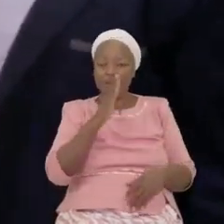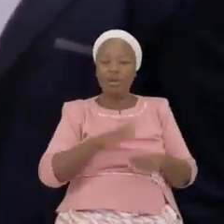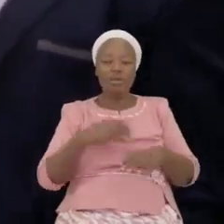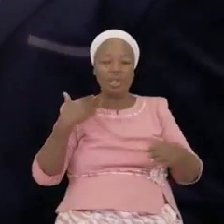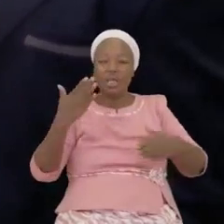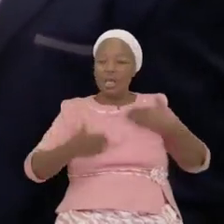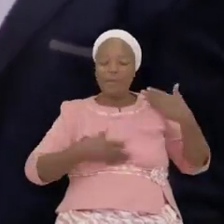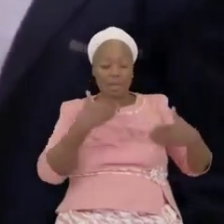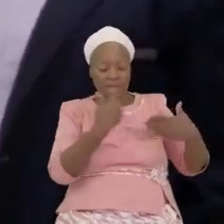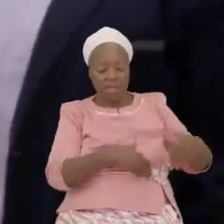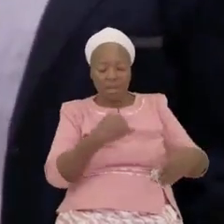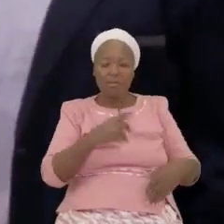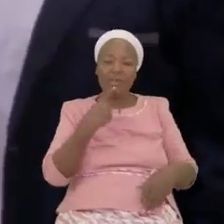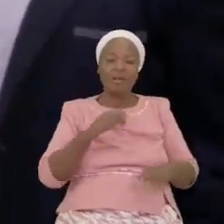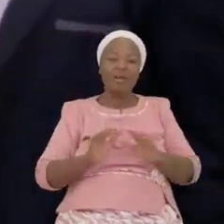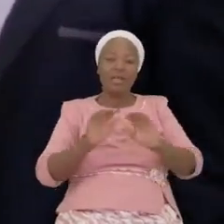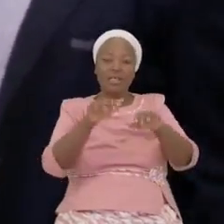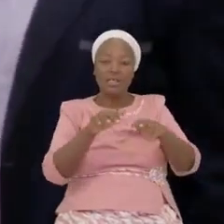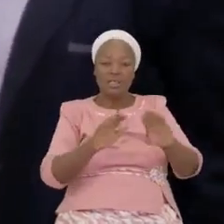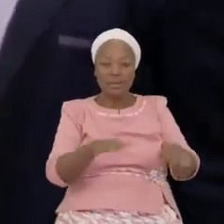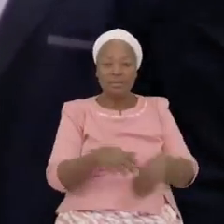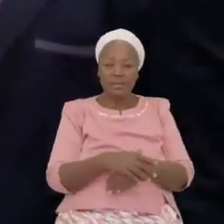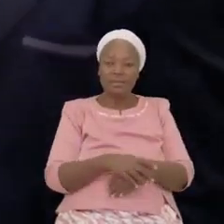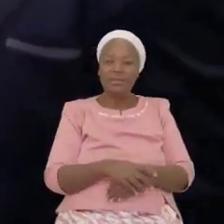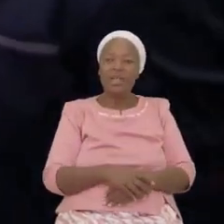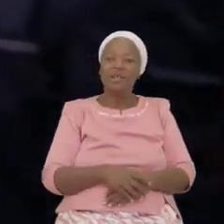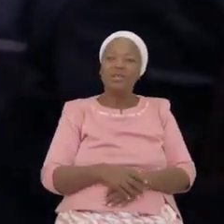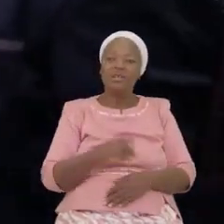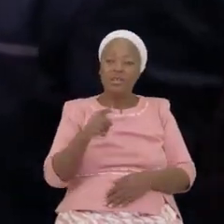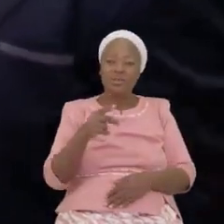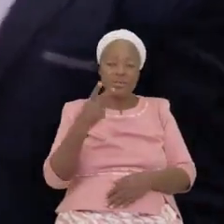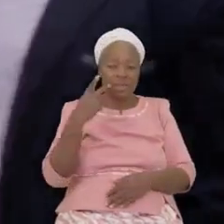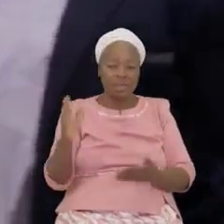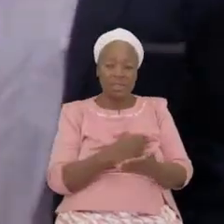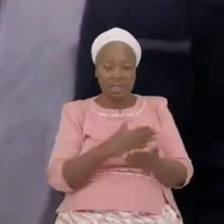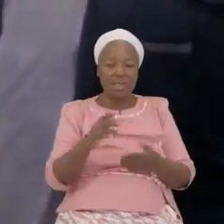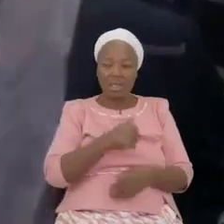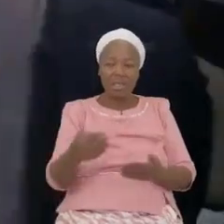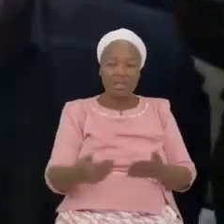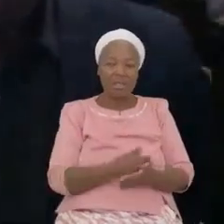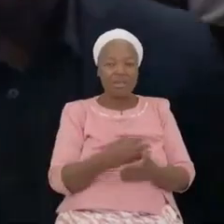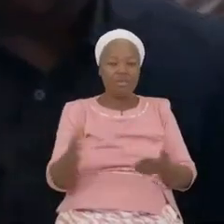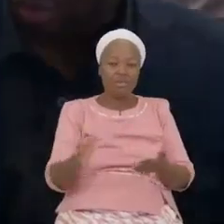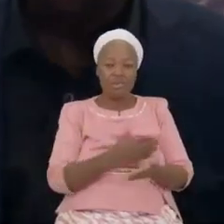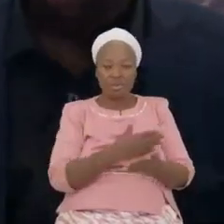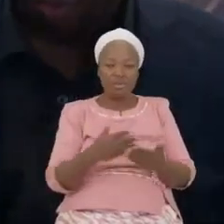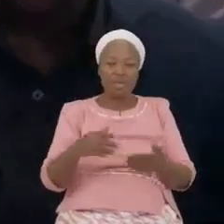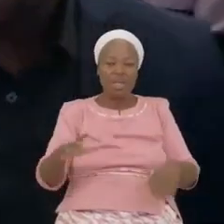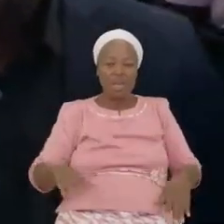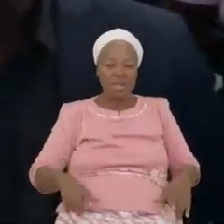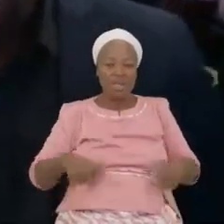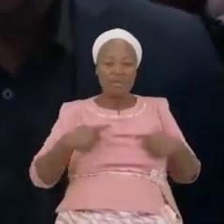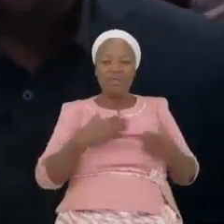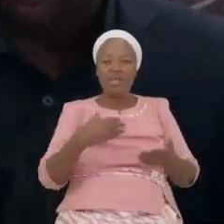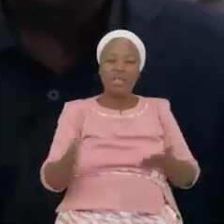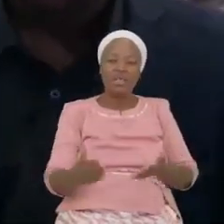side of the Red Sea. You sing a new song. live a new life,